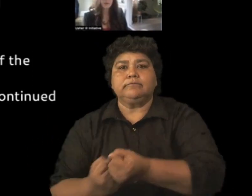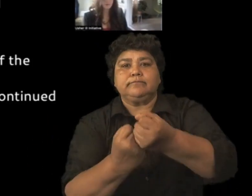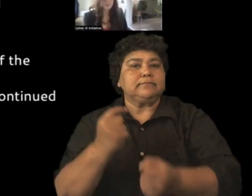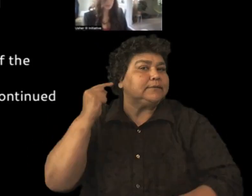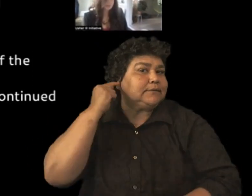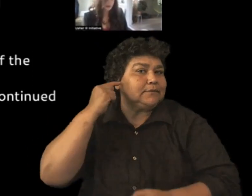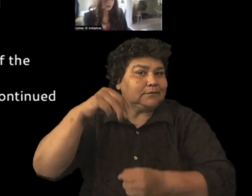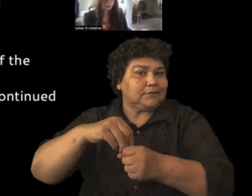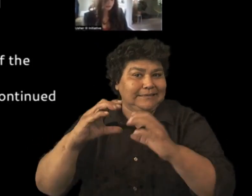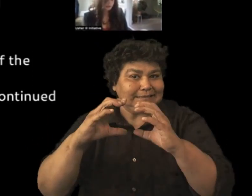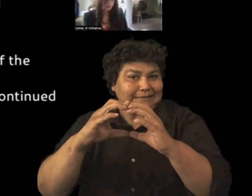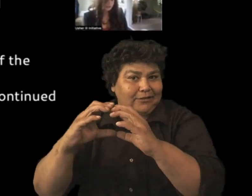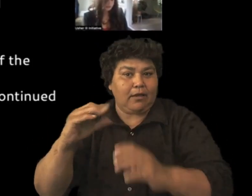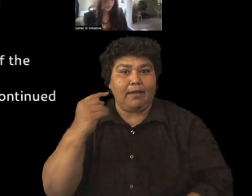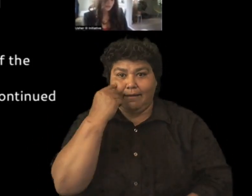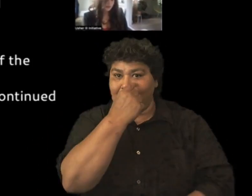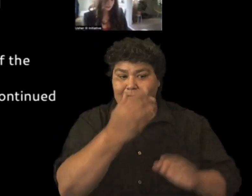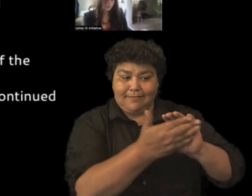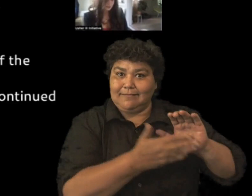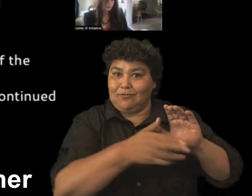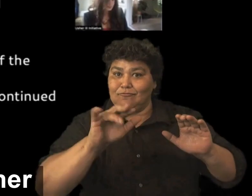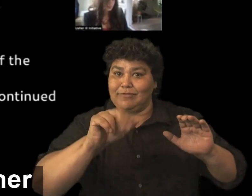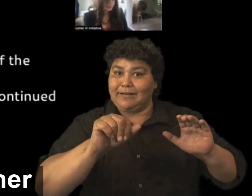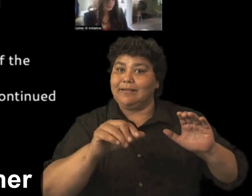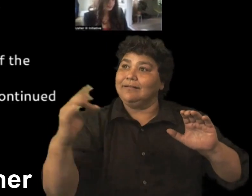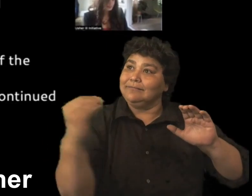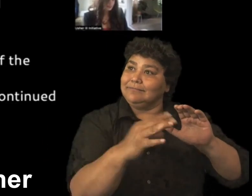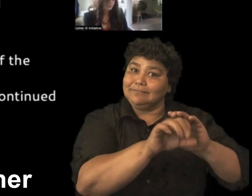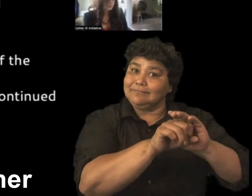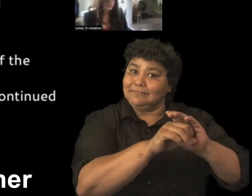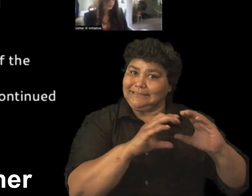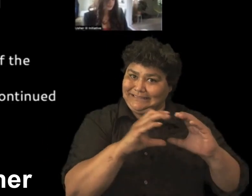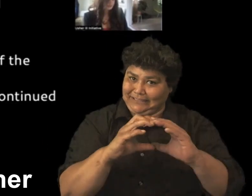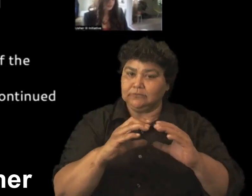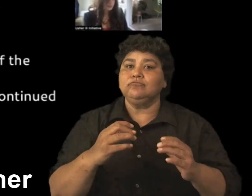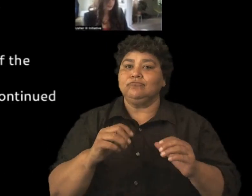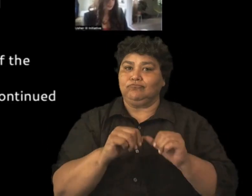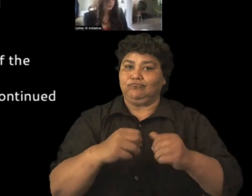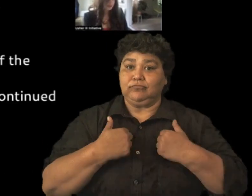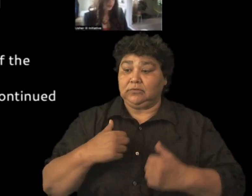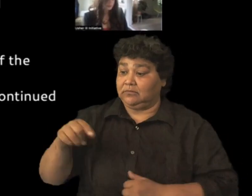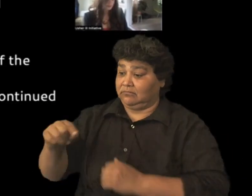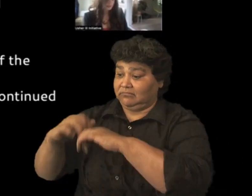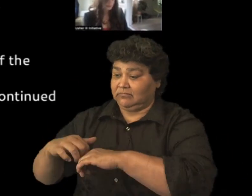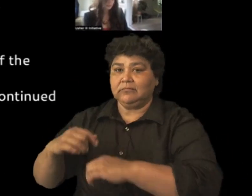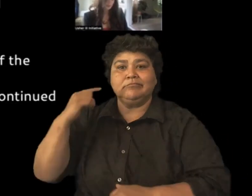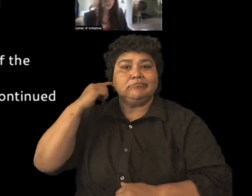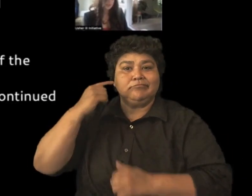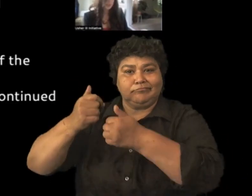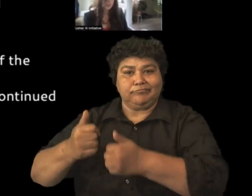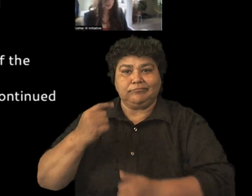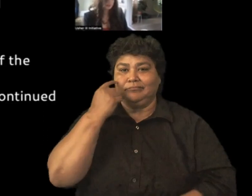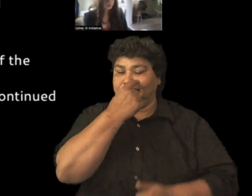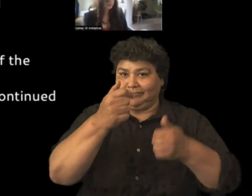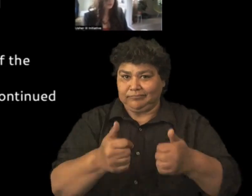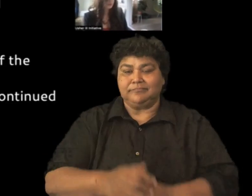Without it, those cells die. BF844 protects the mutated protein from degradation, enabling it to support